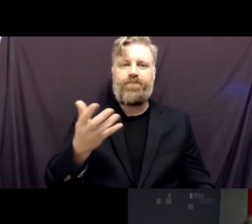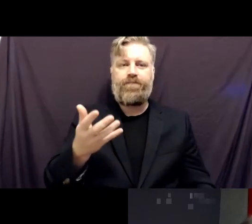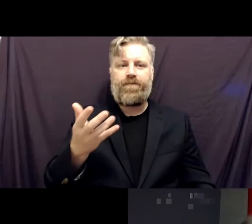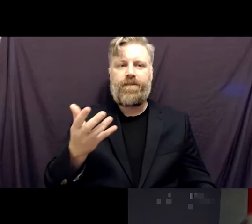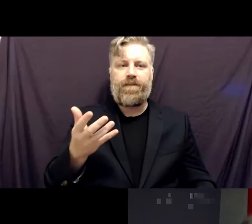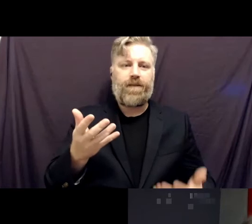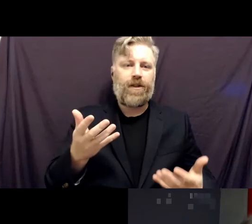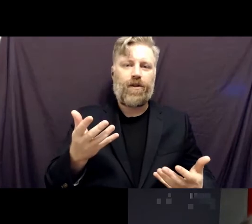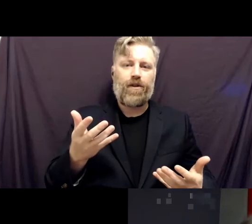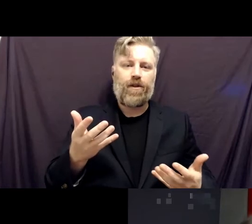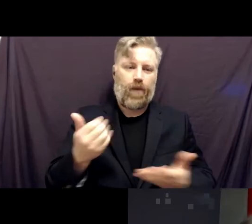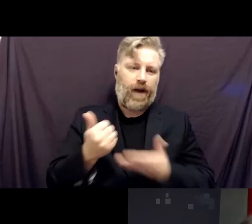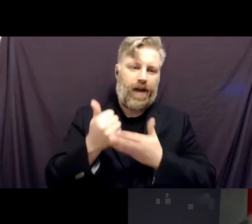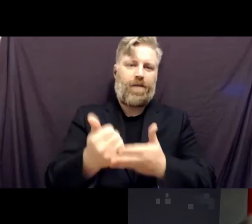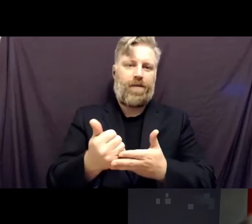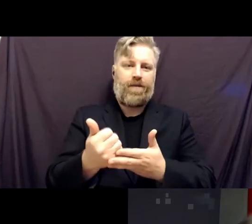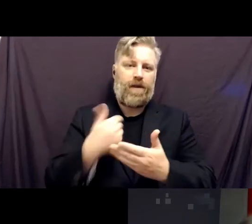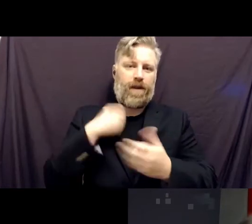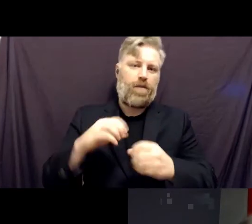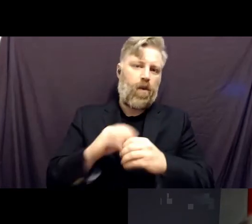bring into this community and